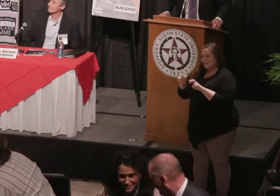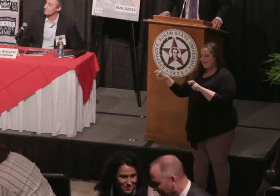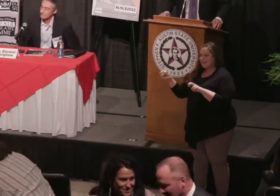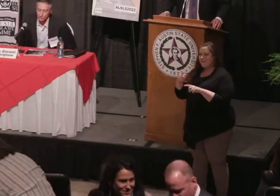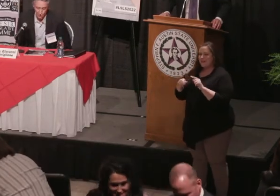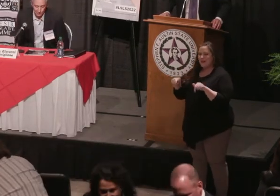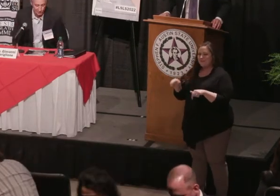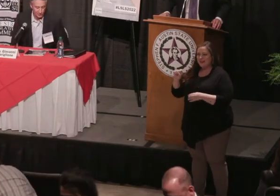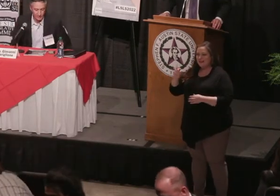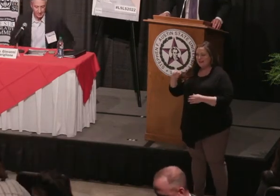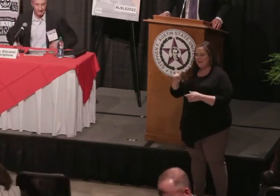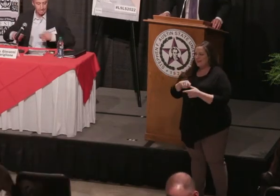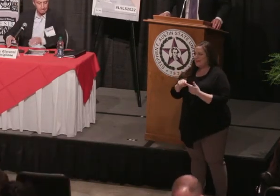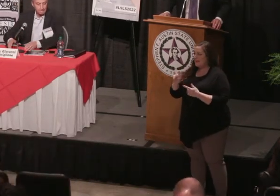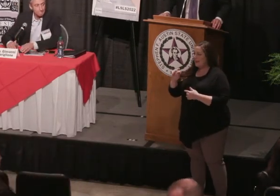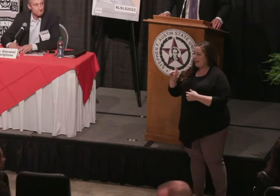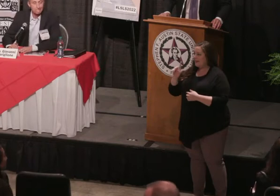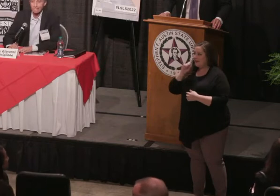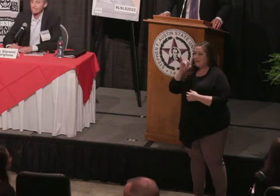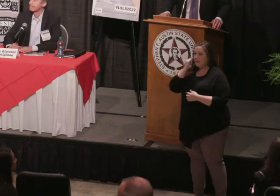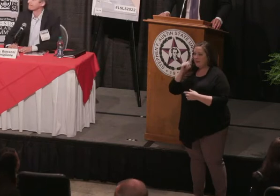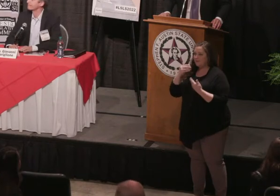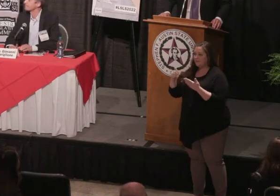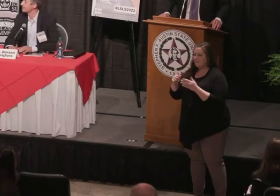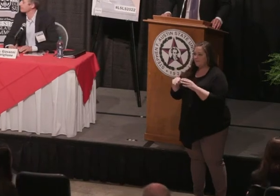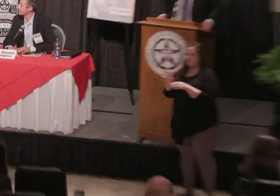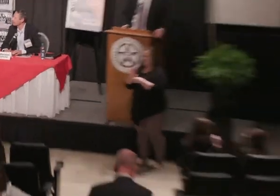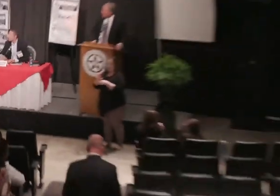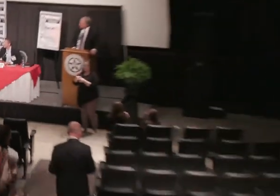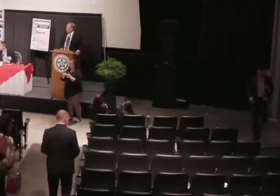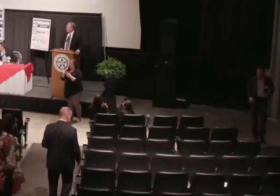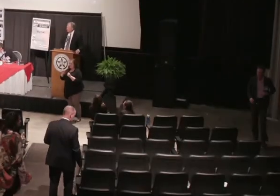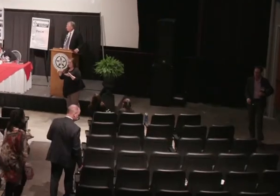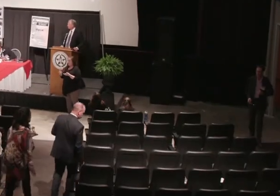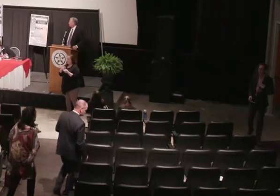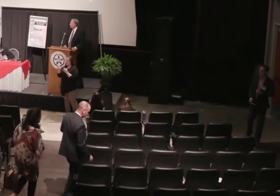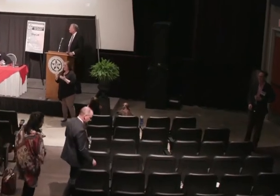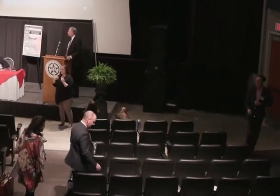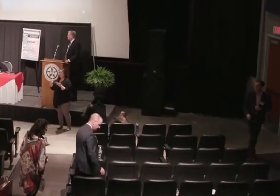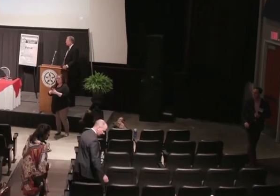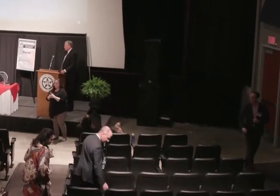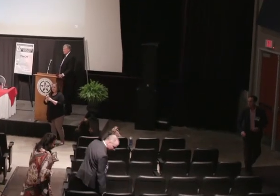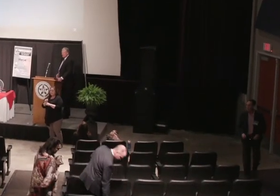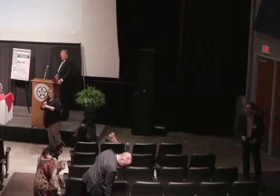from SFA. Nick, if you would roll them, and then we'll introduce our moderator and get to work.